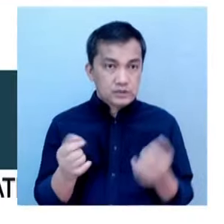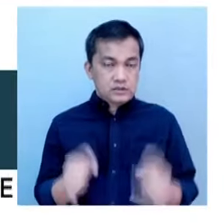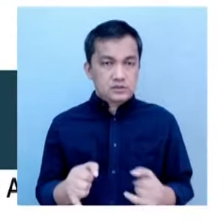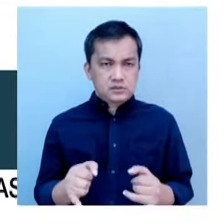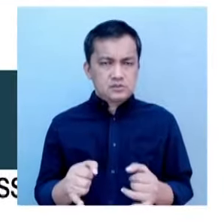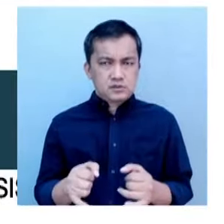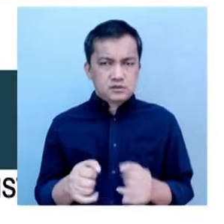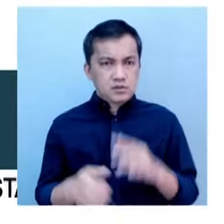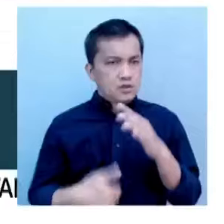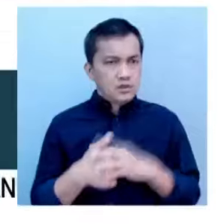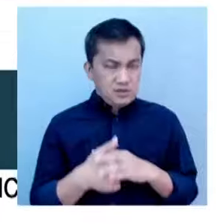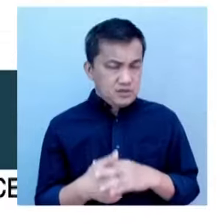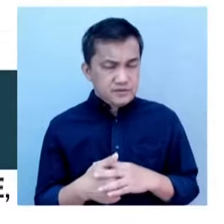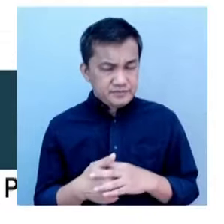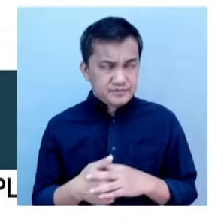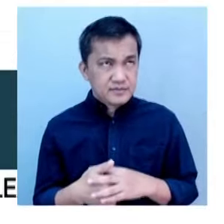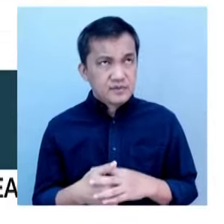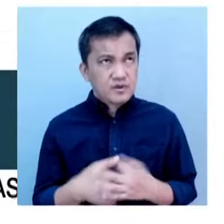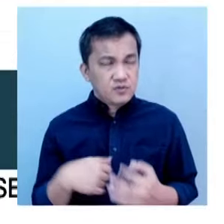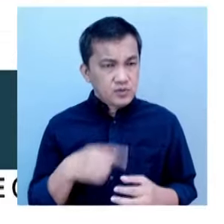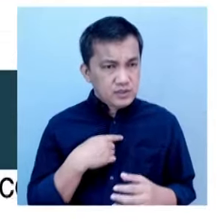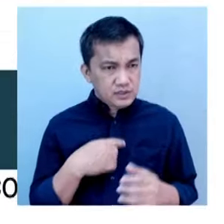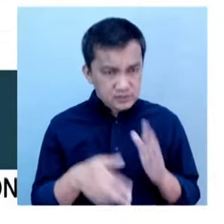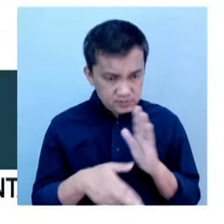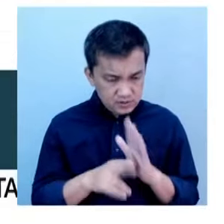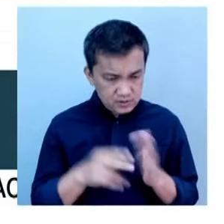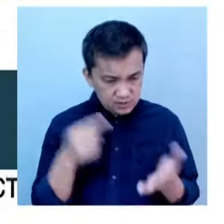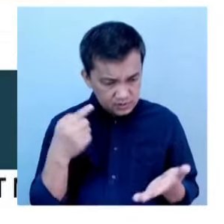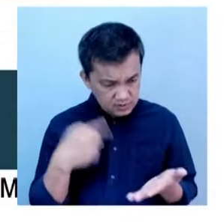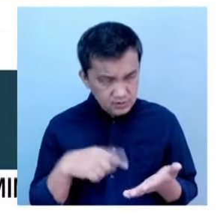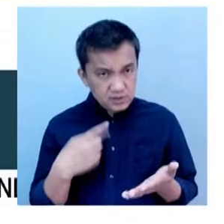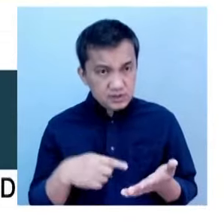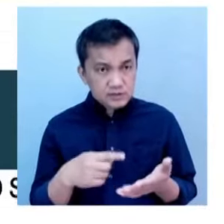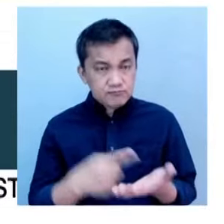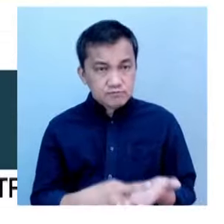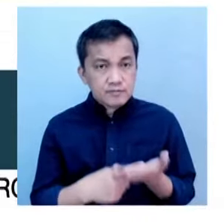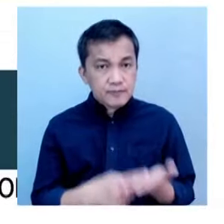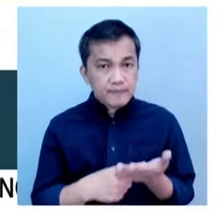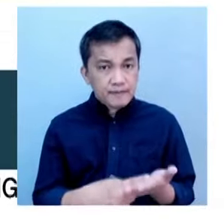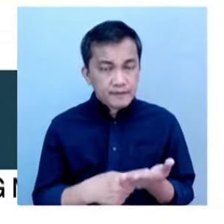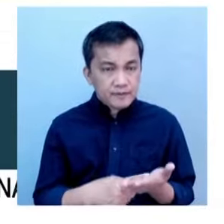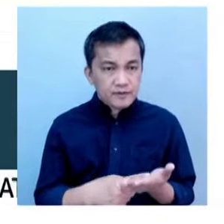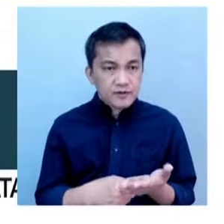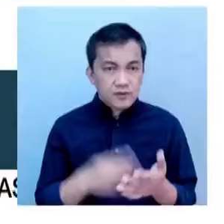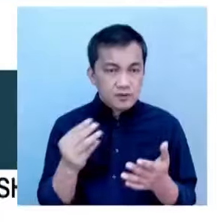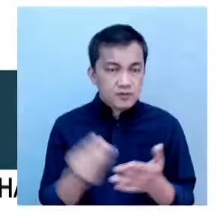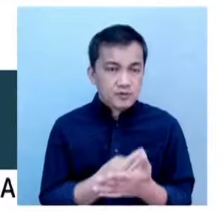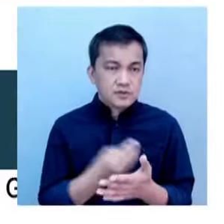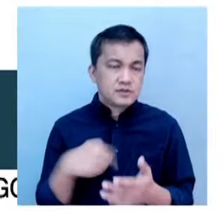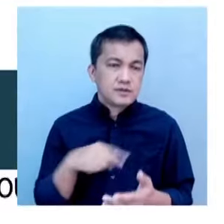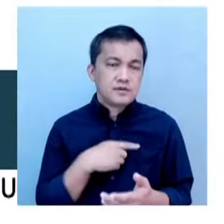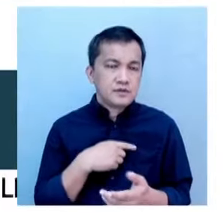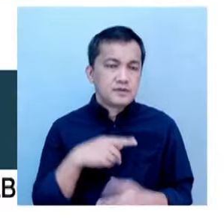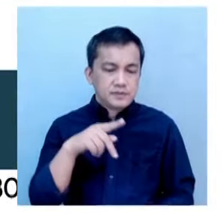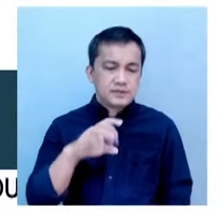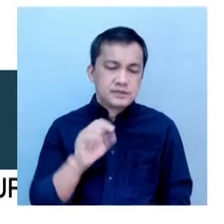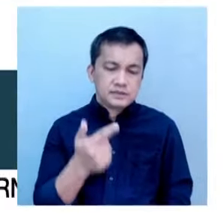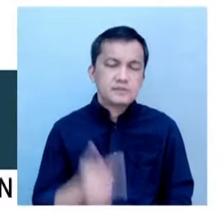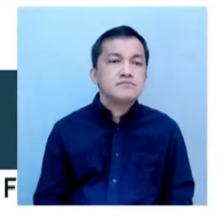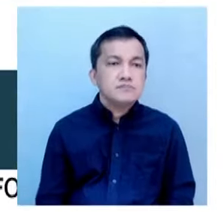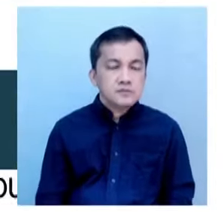out when we were reviewing and we were deliberating on the modernization of our Philippine Coast Guard. Mm.